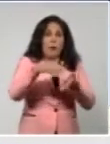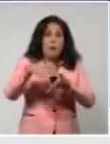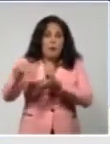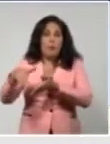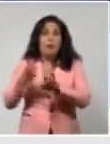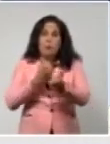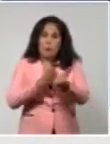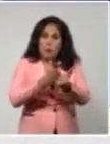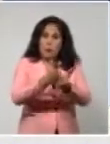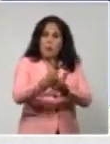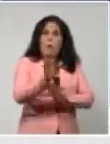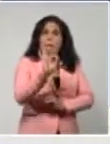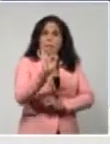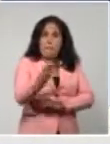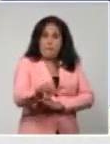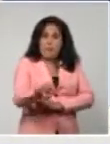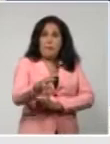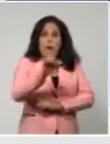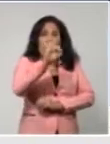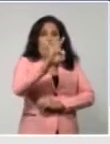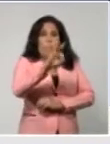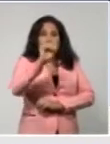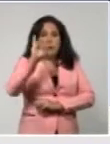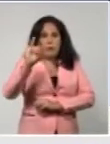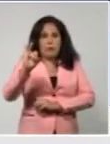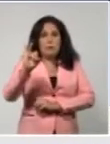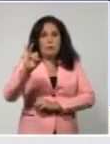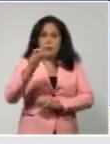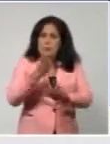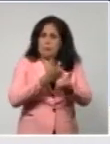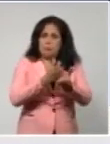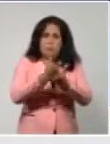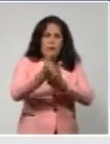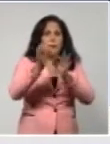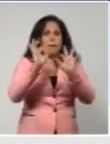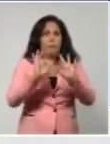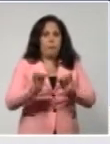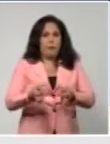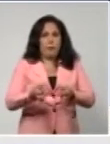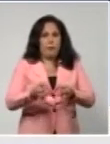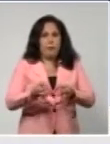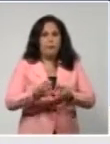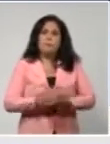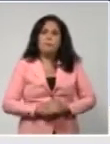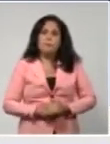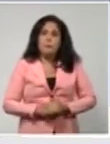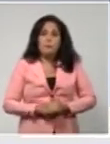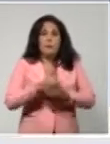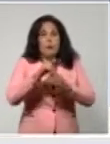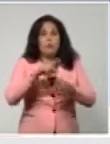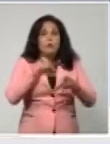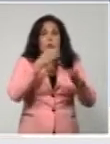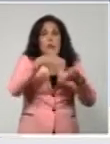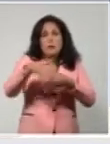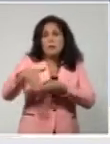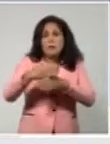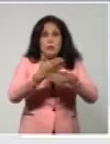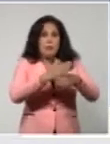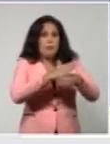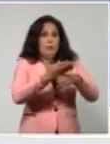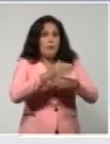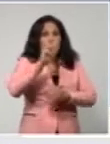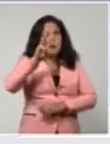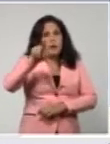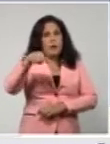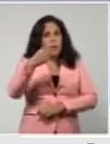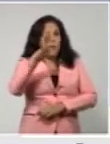of 87 fatalities in the country. This gives Cuba a mortality rate of